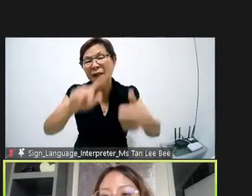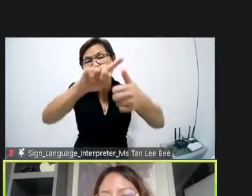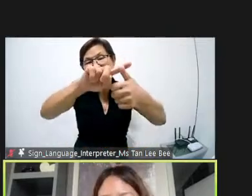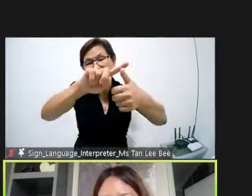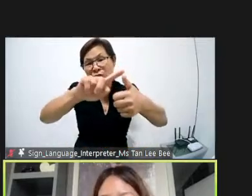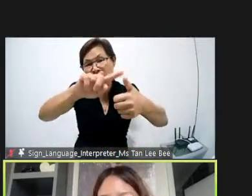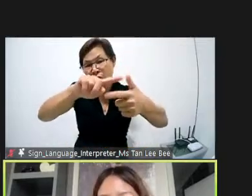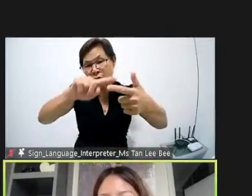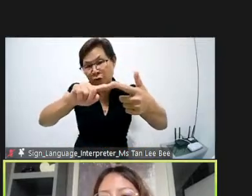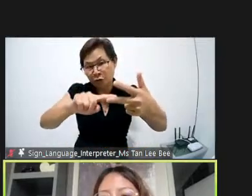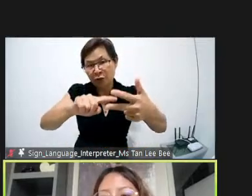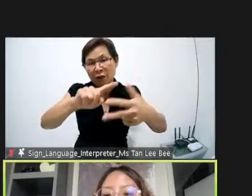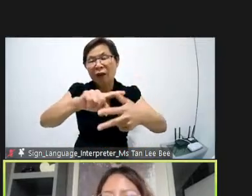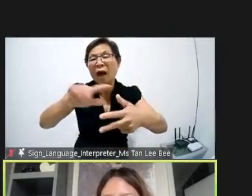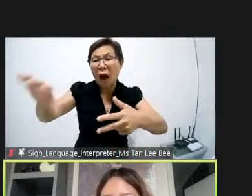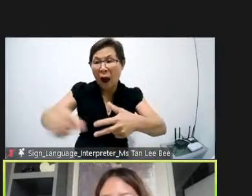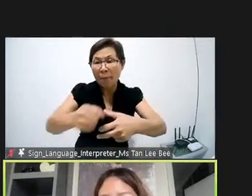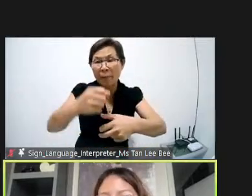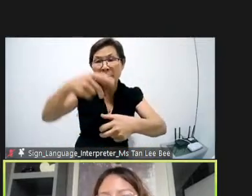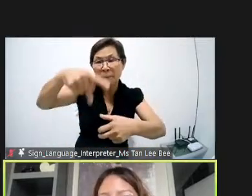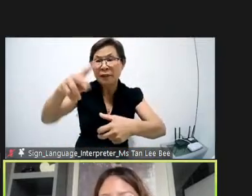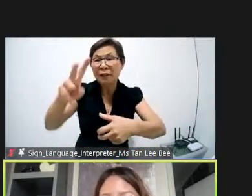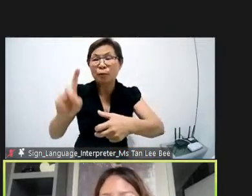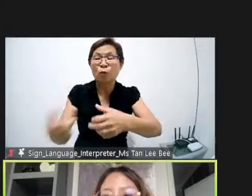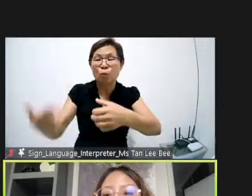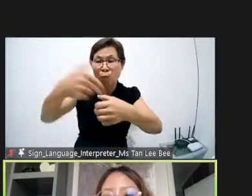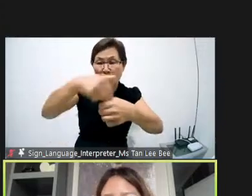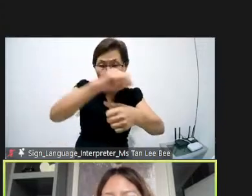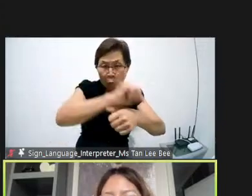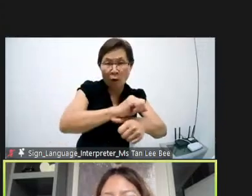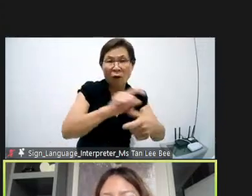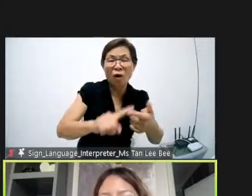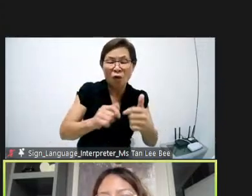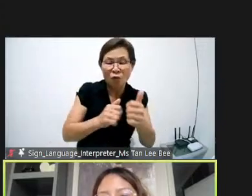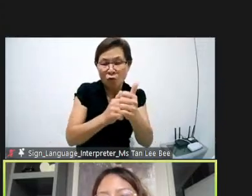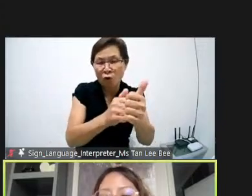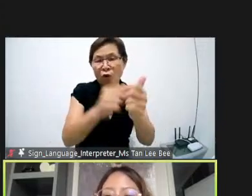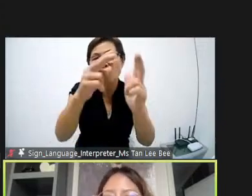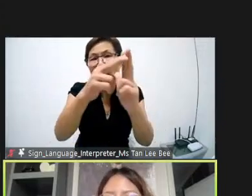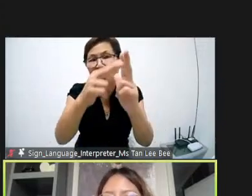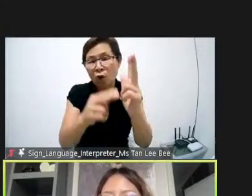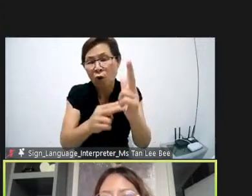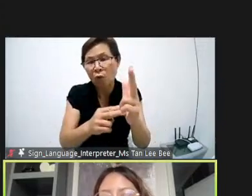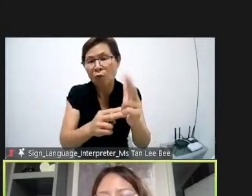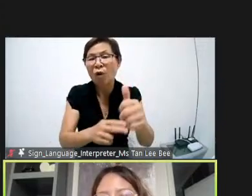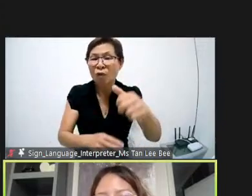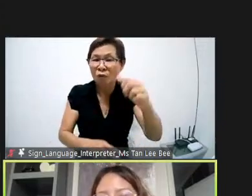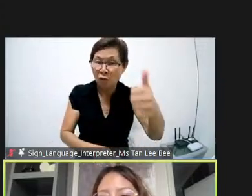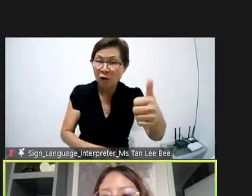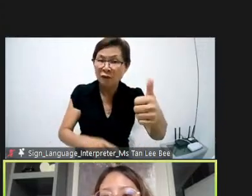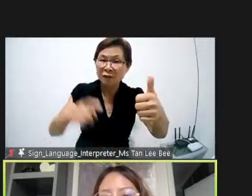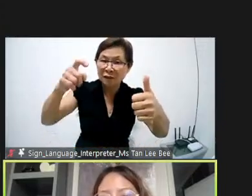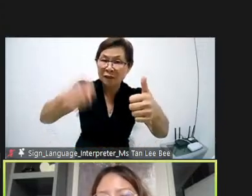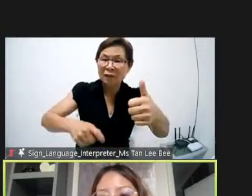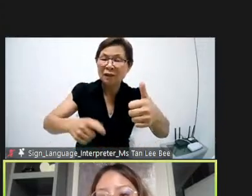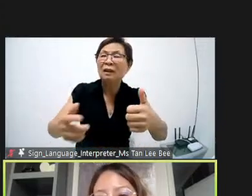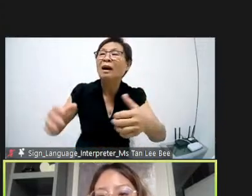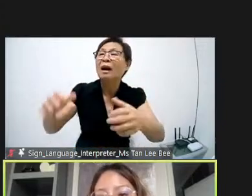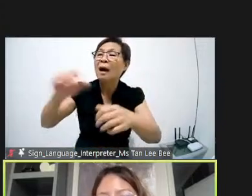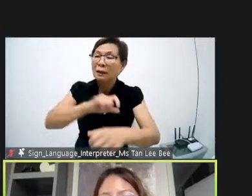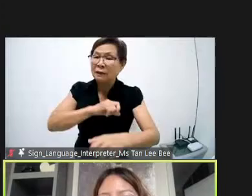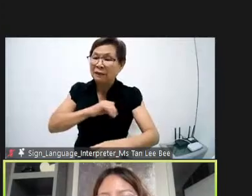hiring PWD to comply with our law. Firstly, they can hire